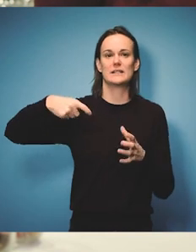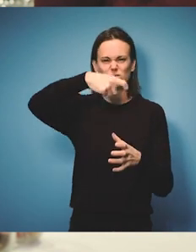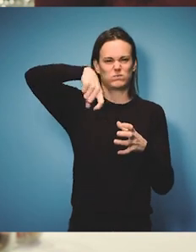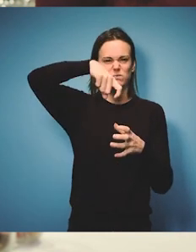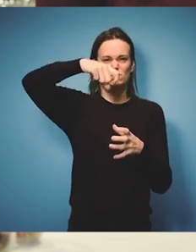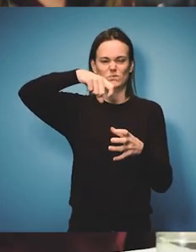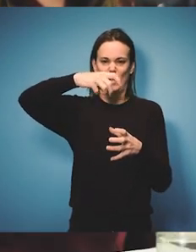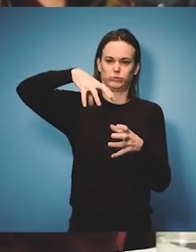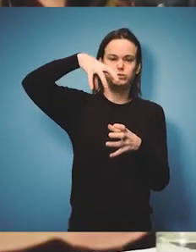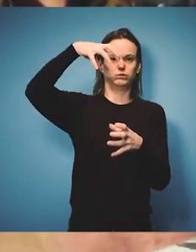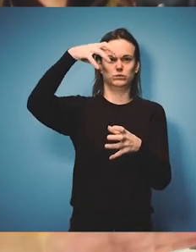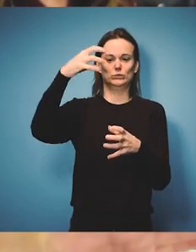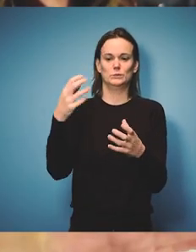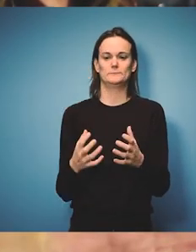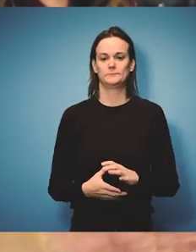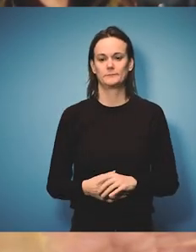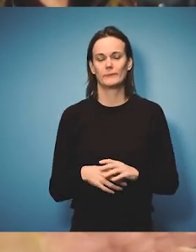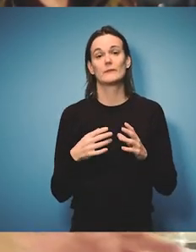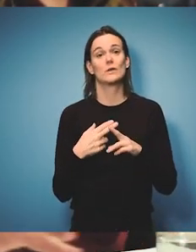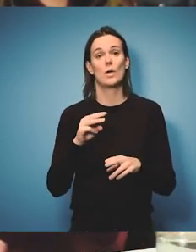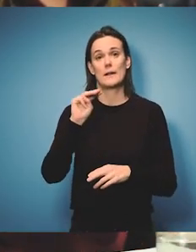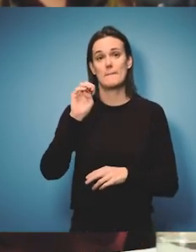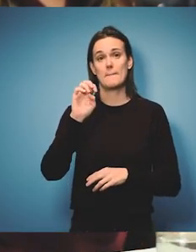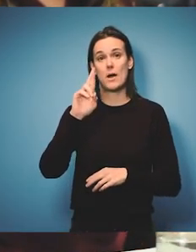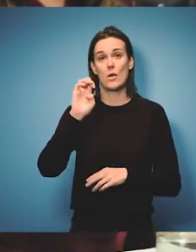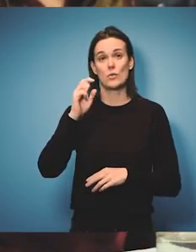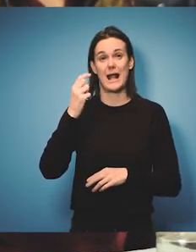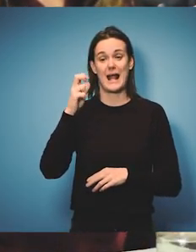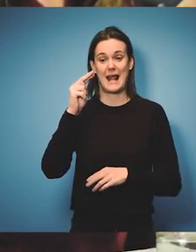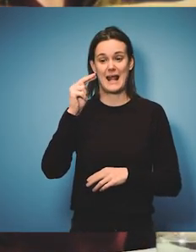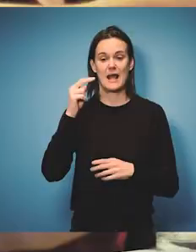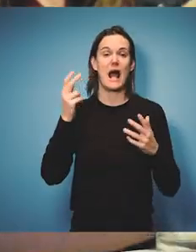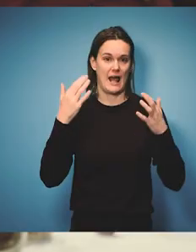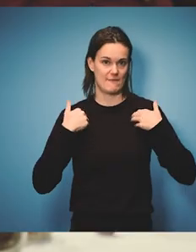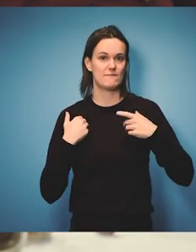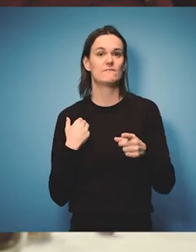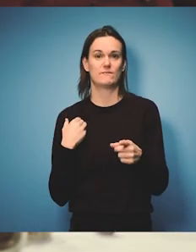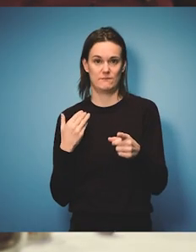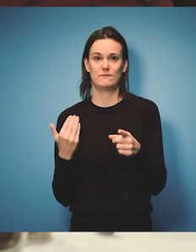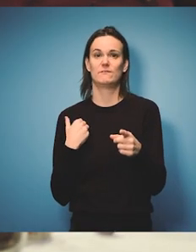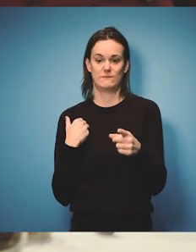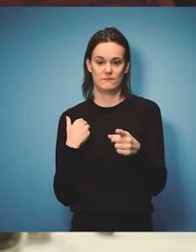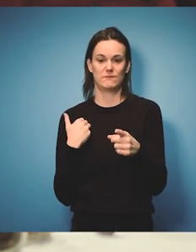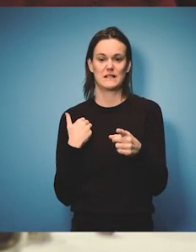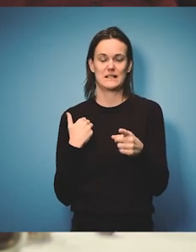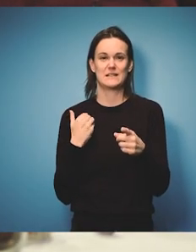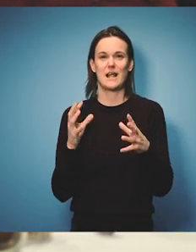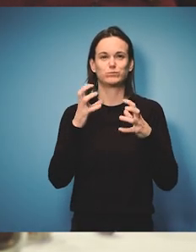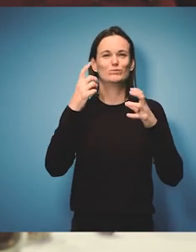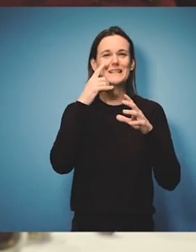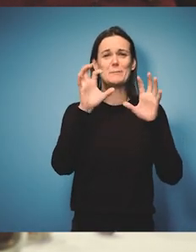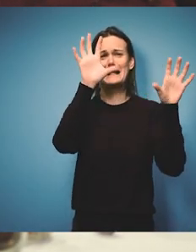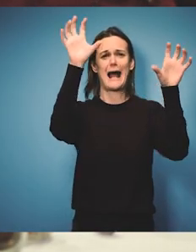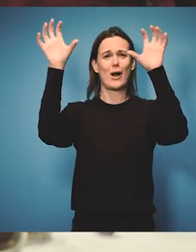to make a meringue. Because this is so rich and kind of heavy, we want to lighten it up. And as you can see here, I've already got a meringue that's made. Okay, it's nice and it's